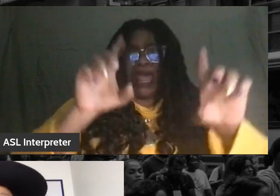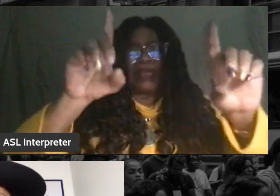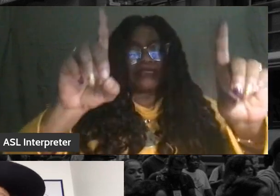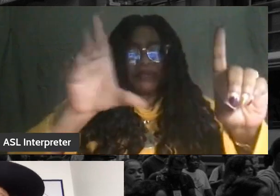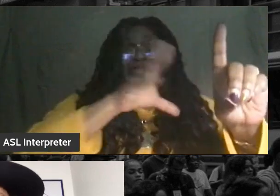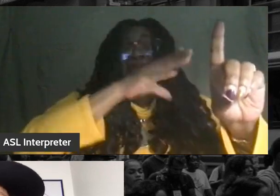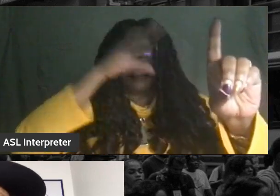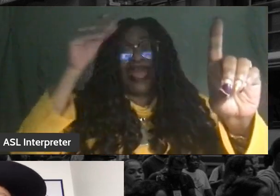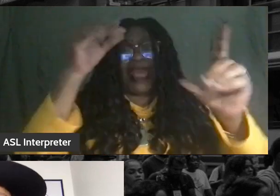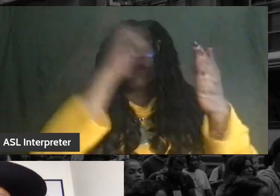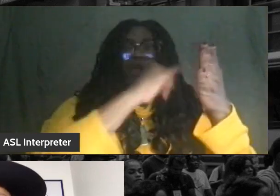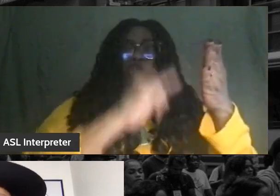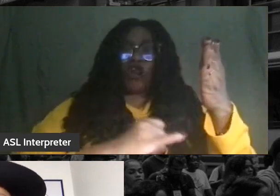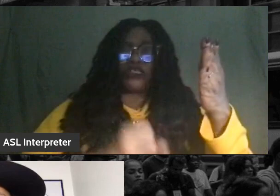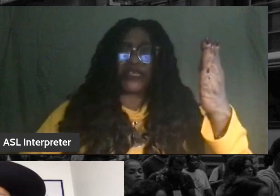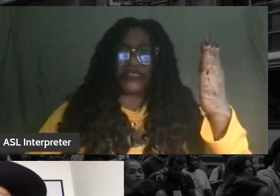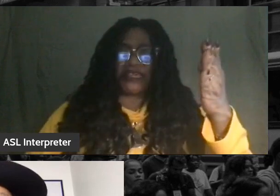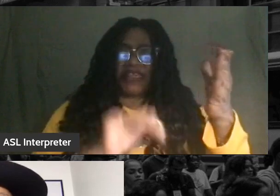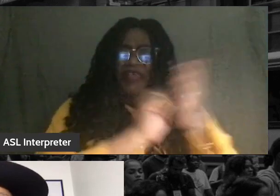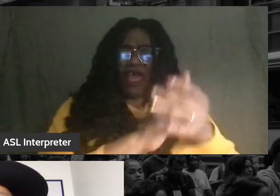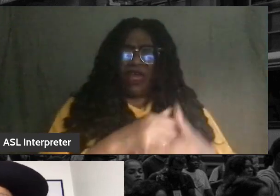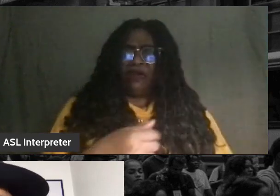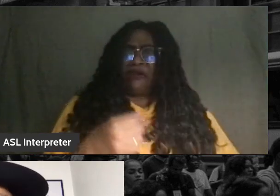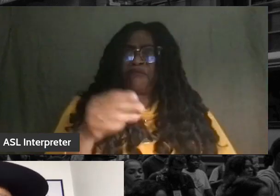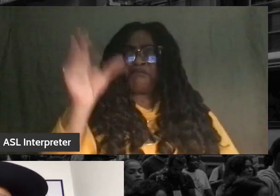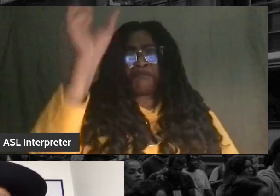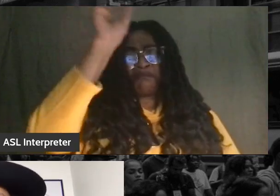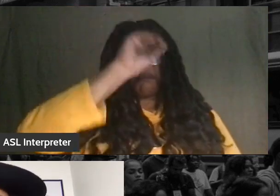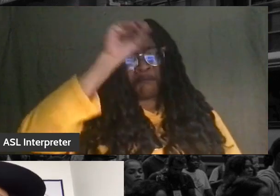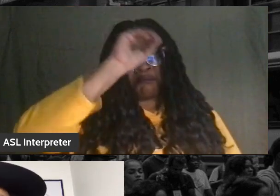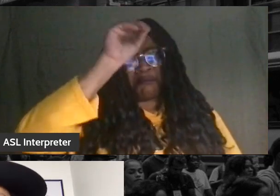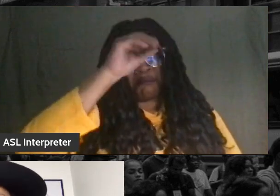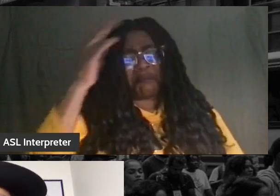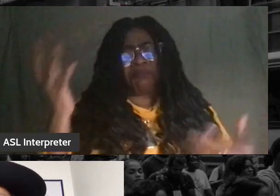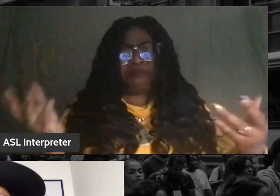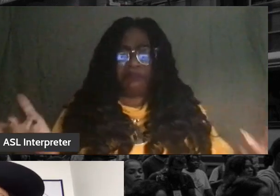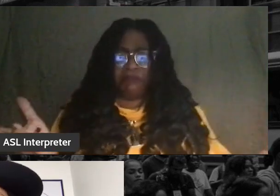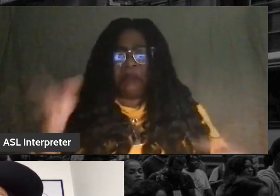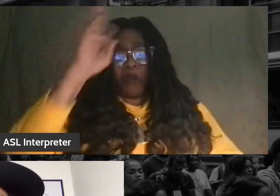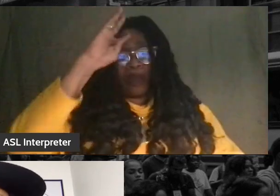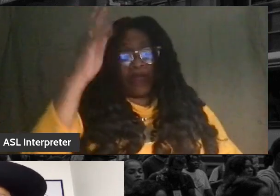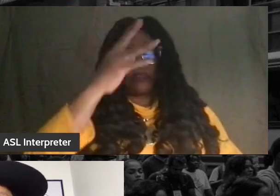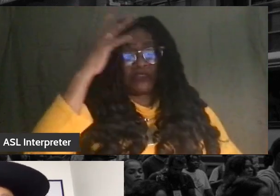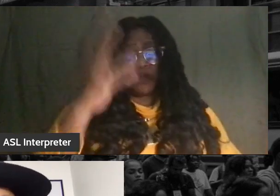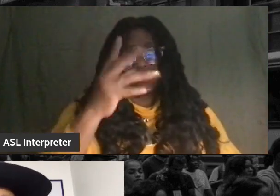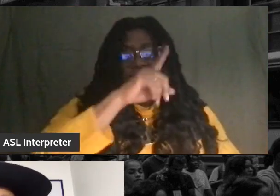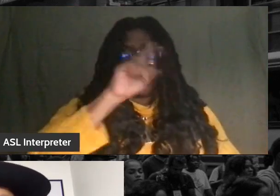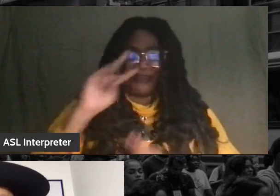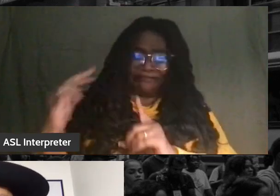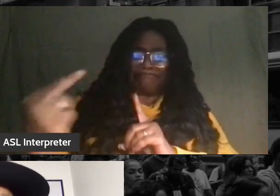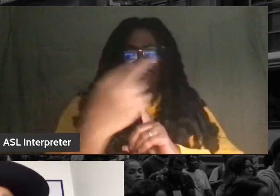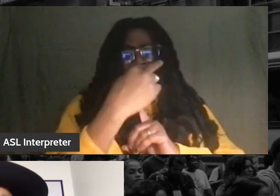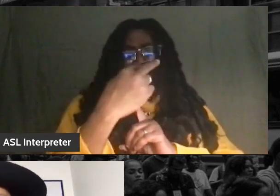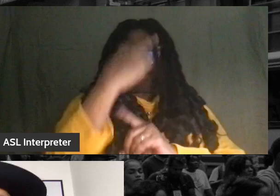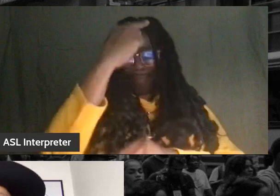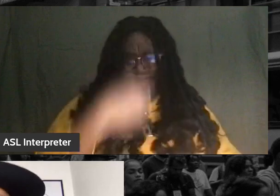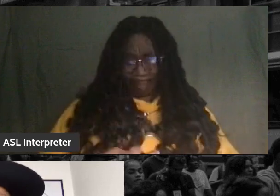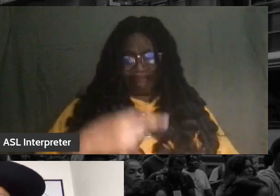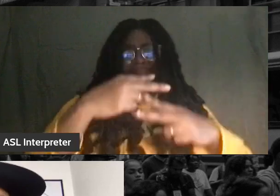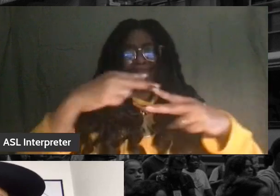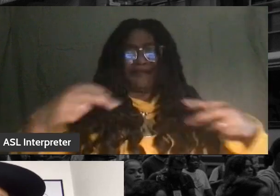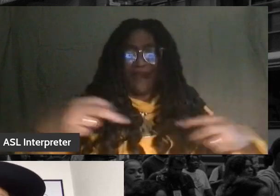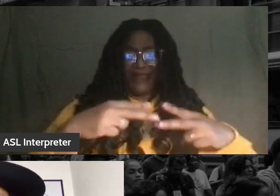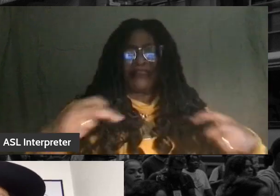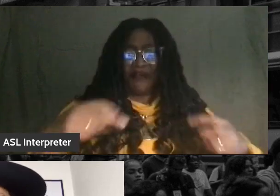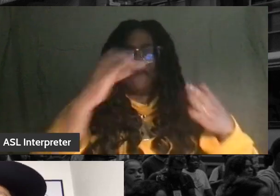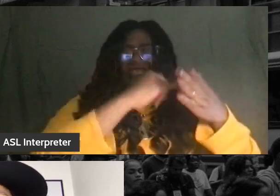And that's something that hadn't occurred to me when I was creating Shape Up, because I always saw myself more as an artist than an